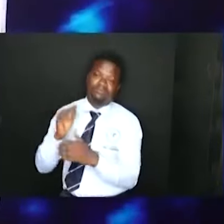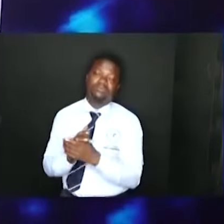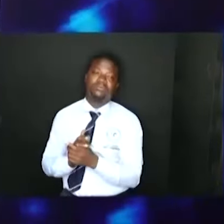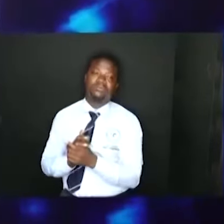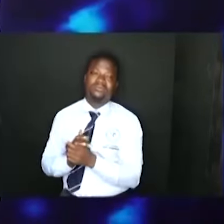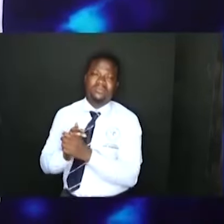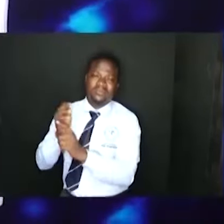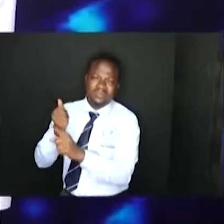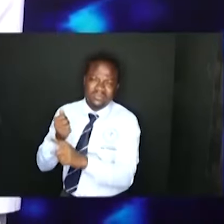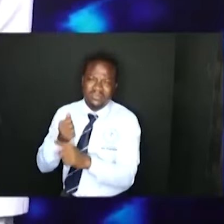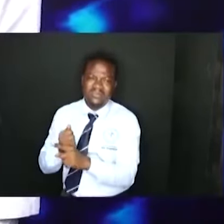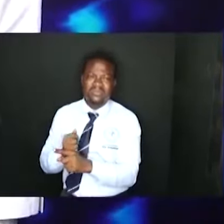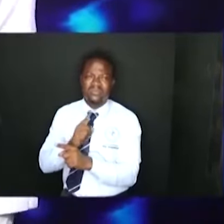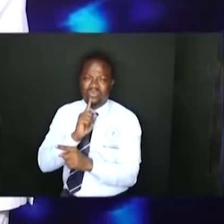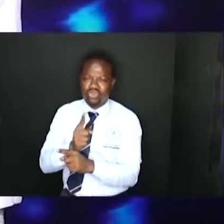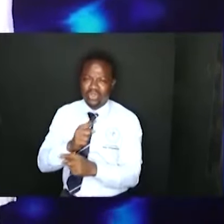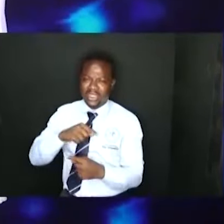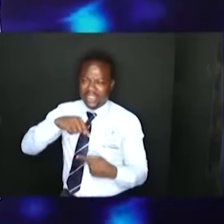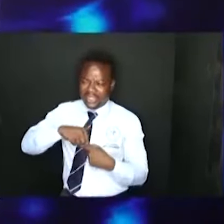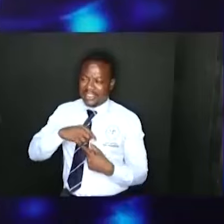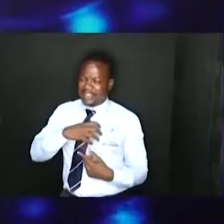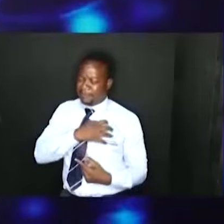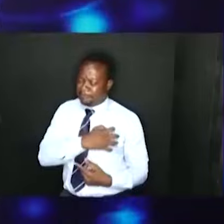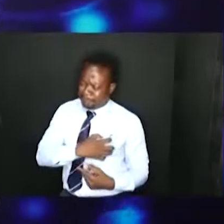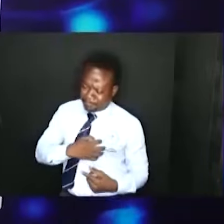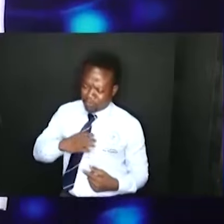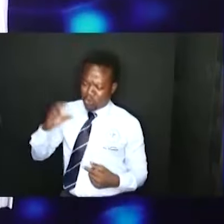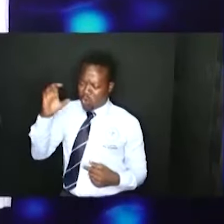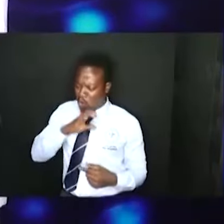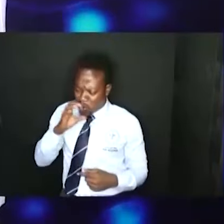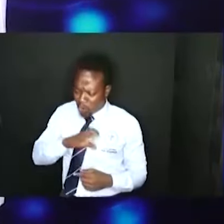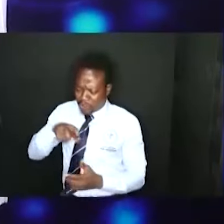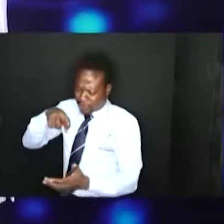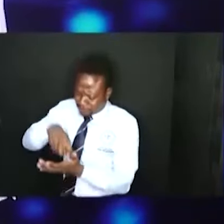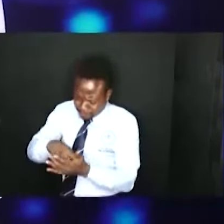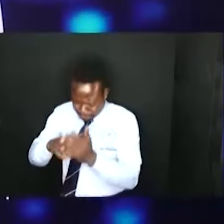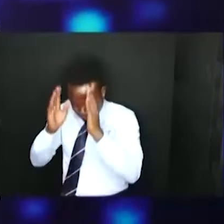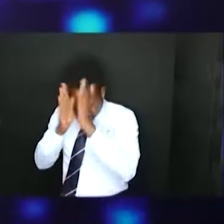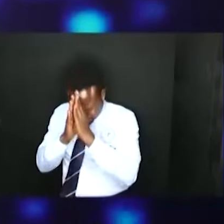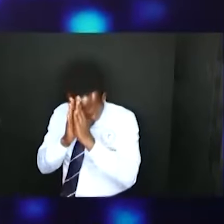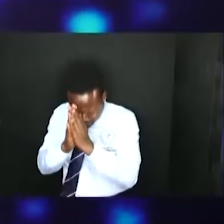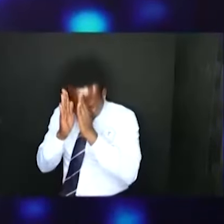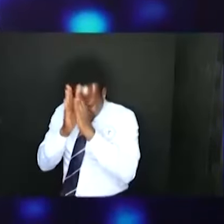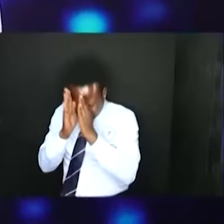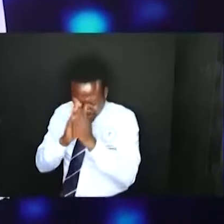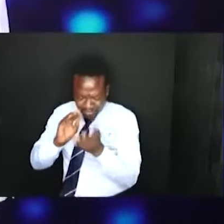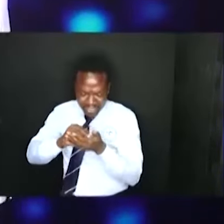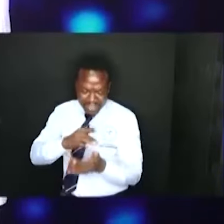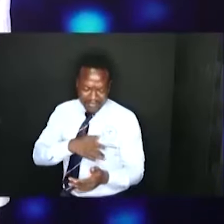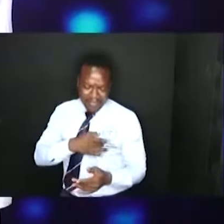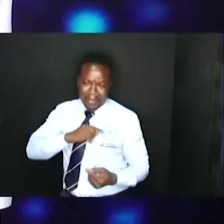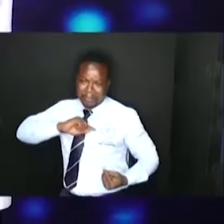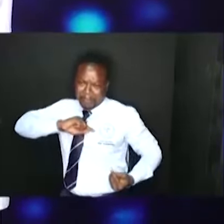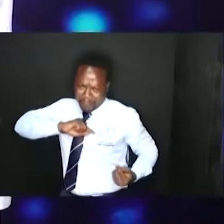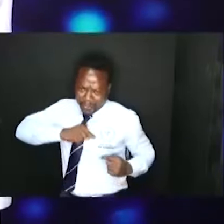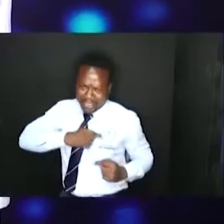deep anguish, Hannah prayed to the Lord, weeping bitterly. The anguish is a feeling of pain. It